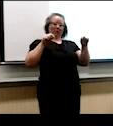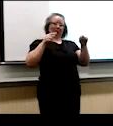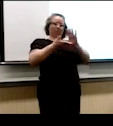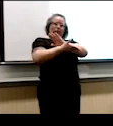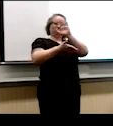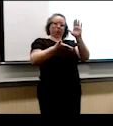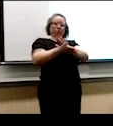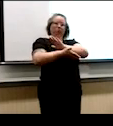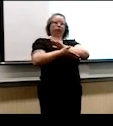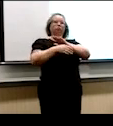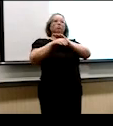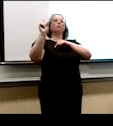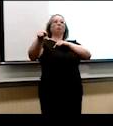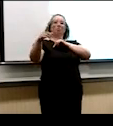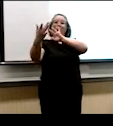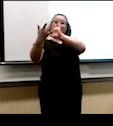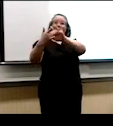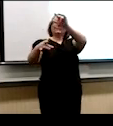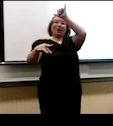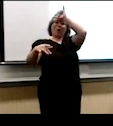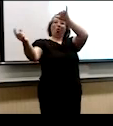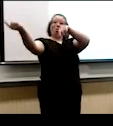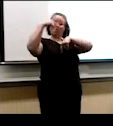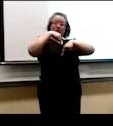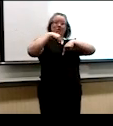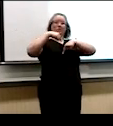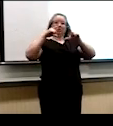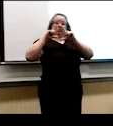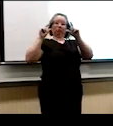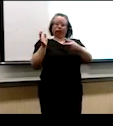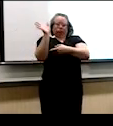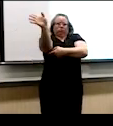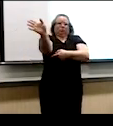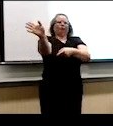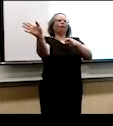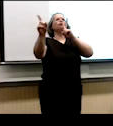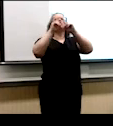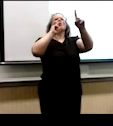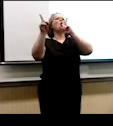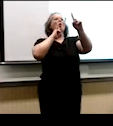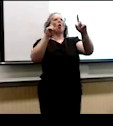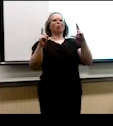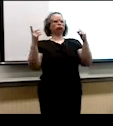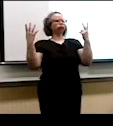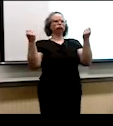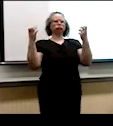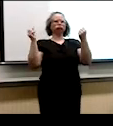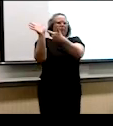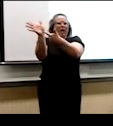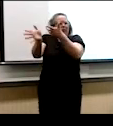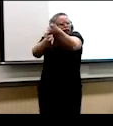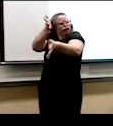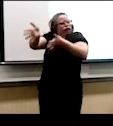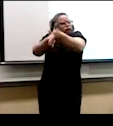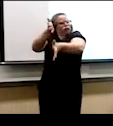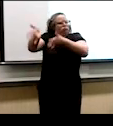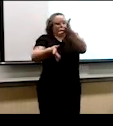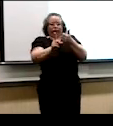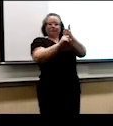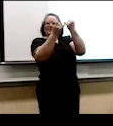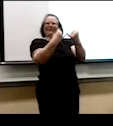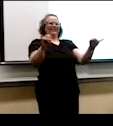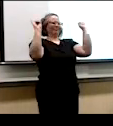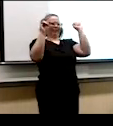speak, he was mute. But, right, he could do lots of things. He did his own cooking. He could take the bus, he could